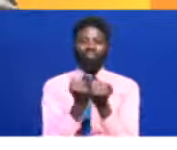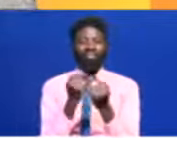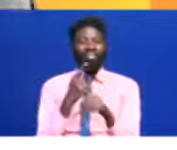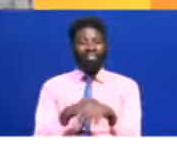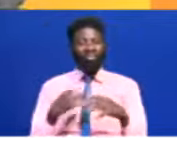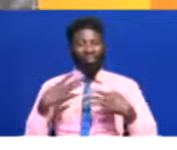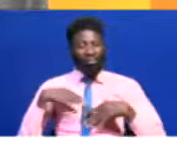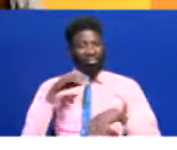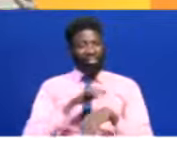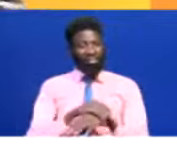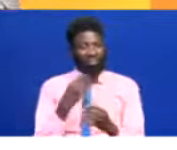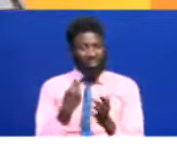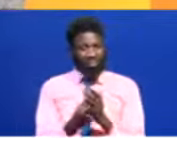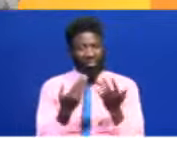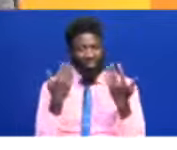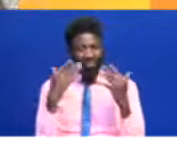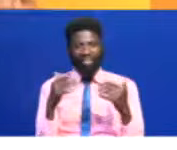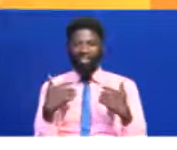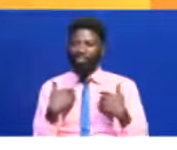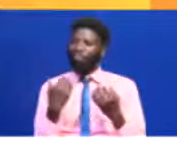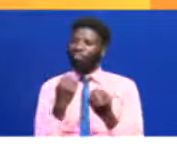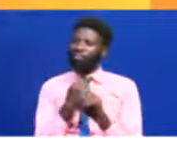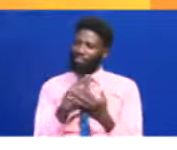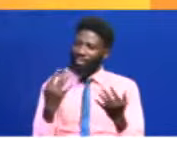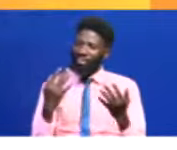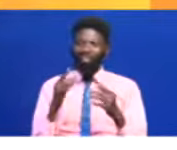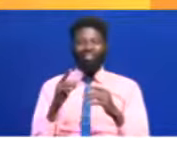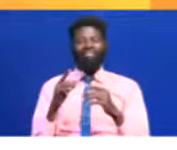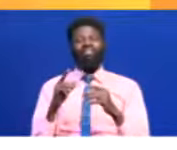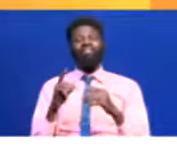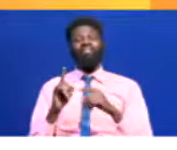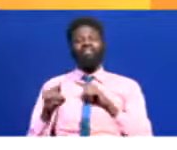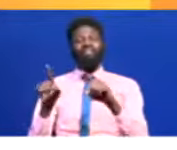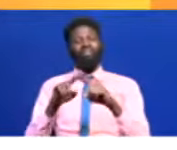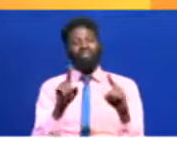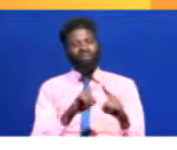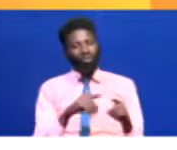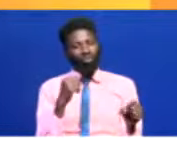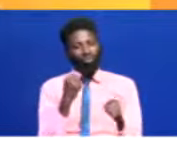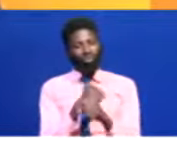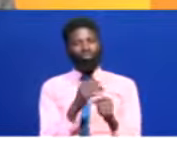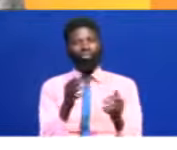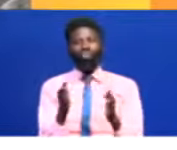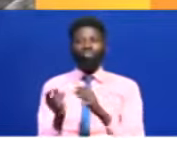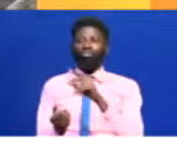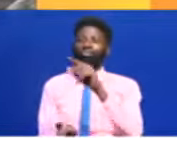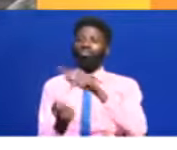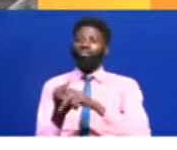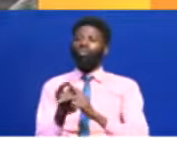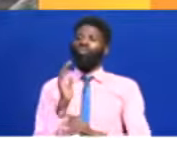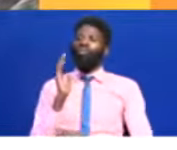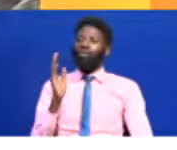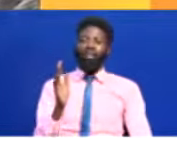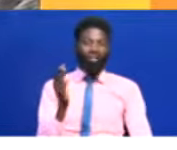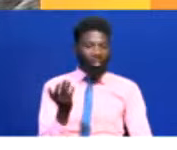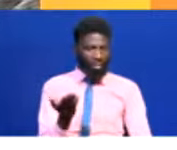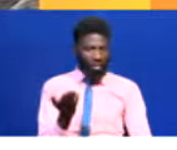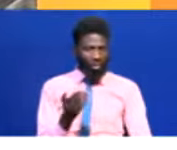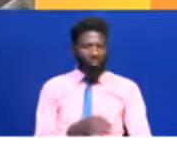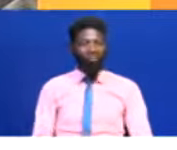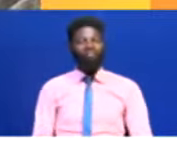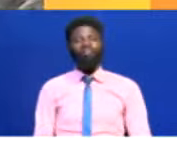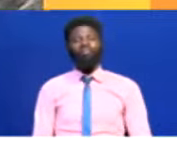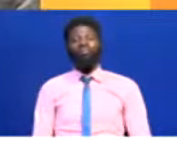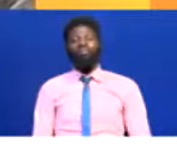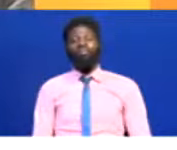know. So there's a lot of other indirect employments or jobs that are